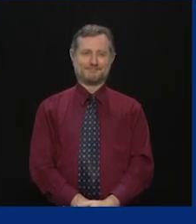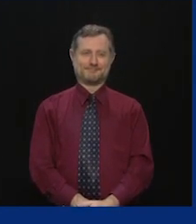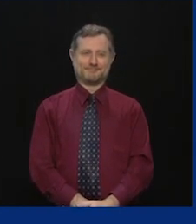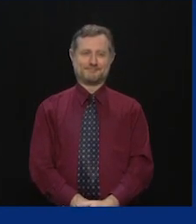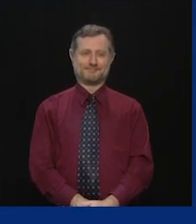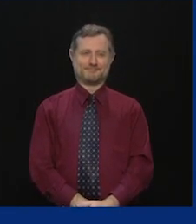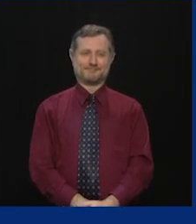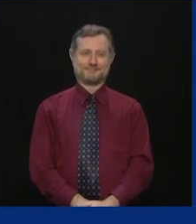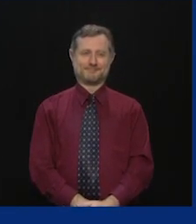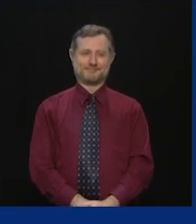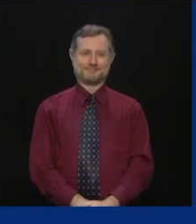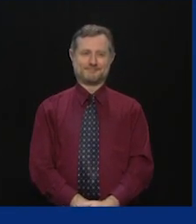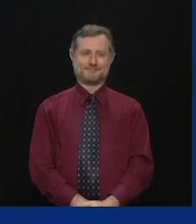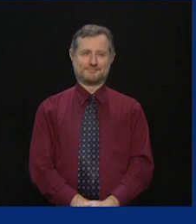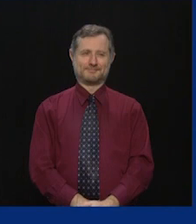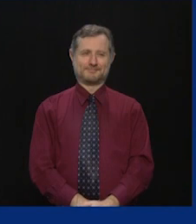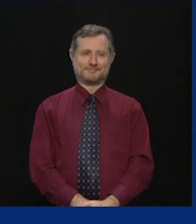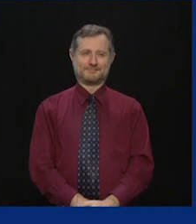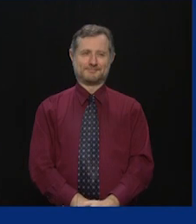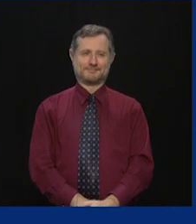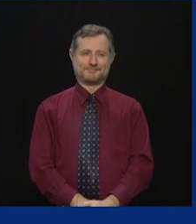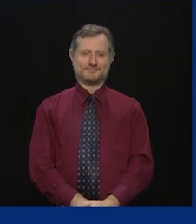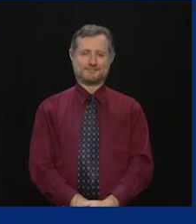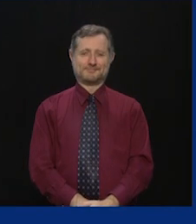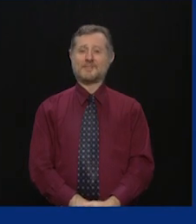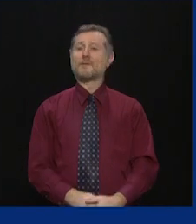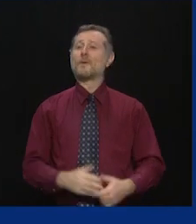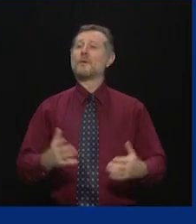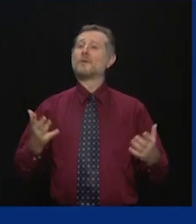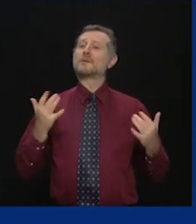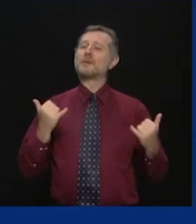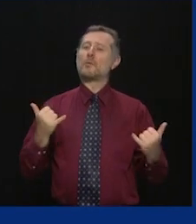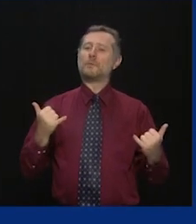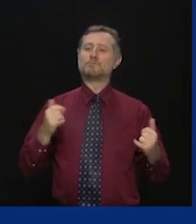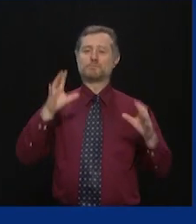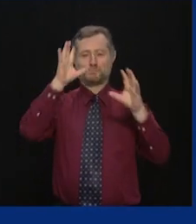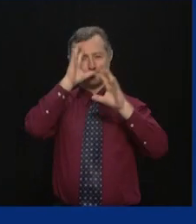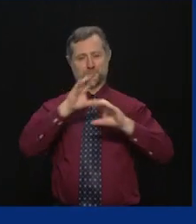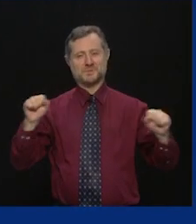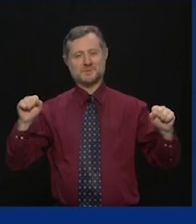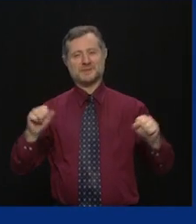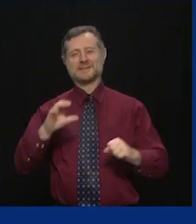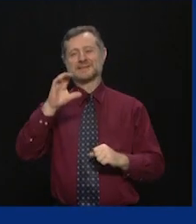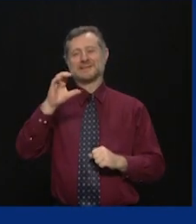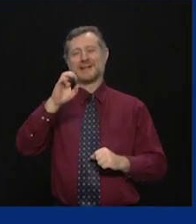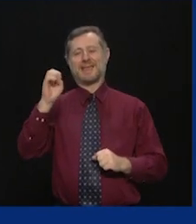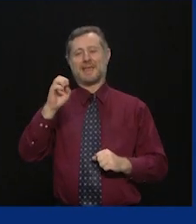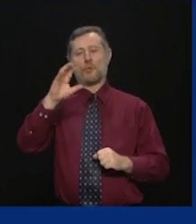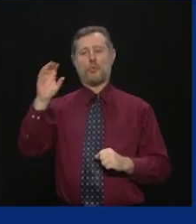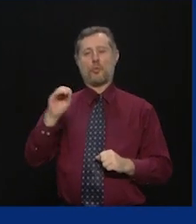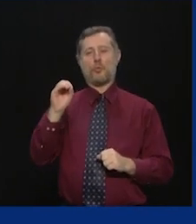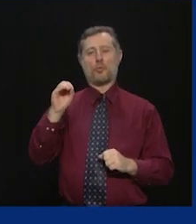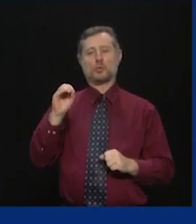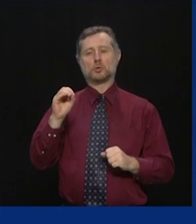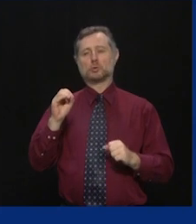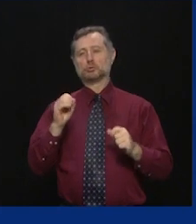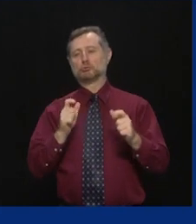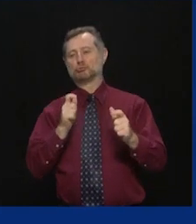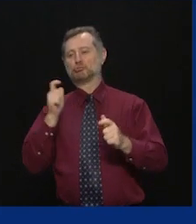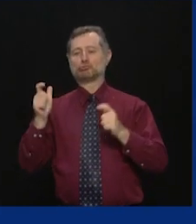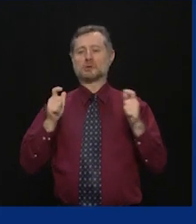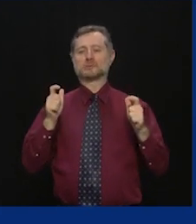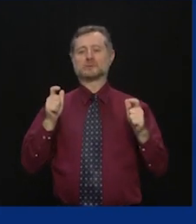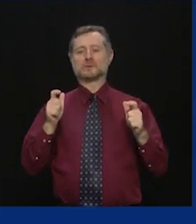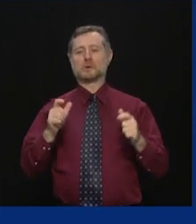And with that, I'd like to invite up the President and CEO of the Greater Rochester Chamber of Commerce, former Lieutenant Governor, my partner here